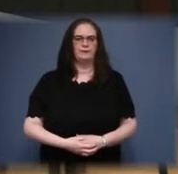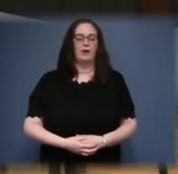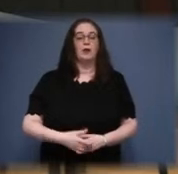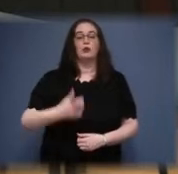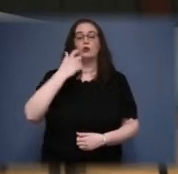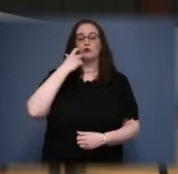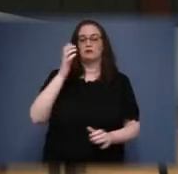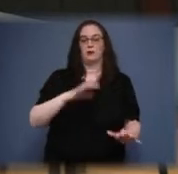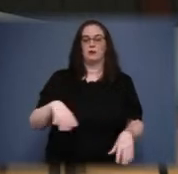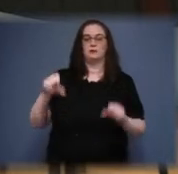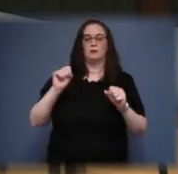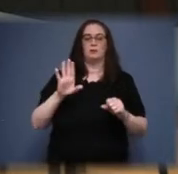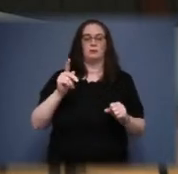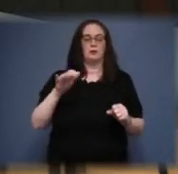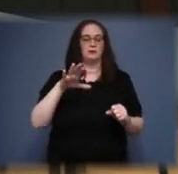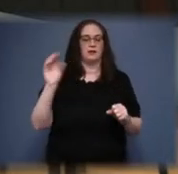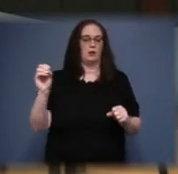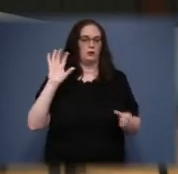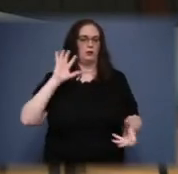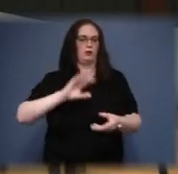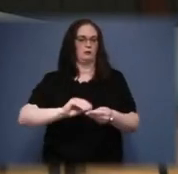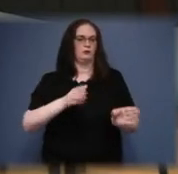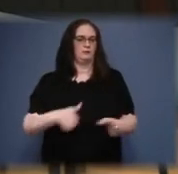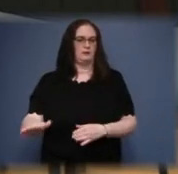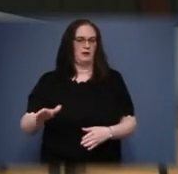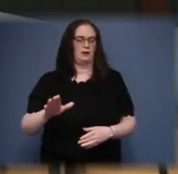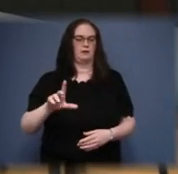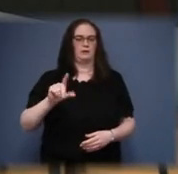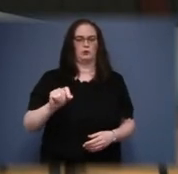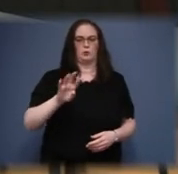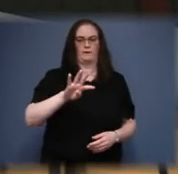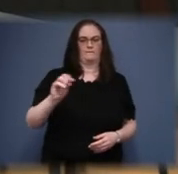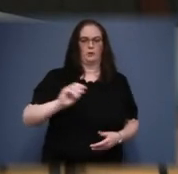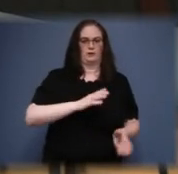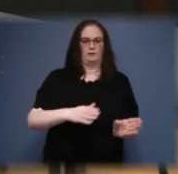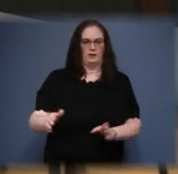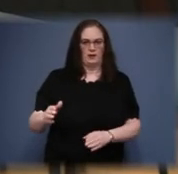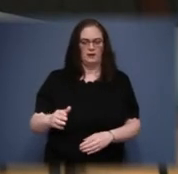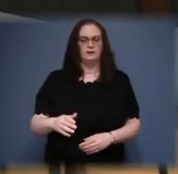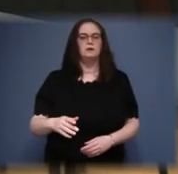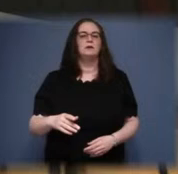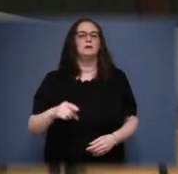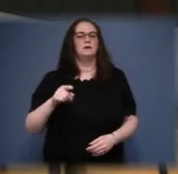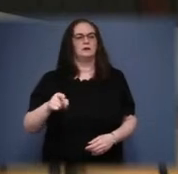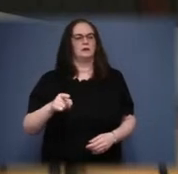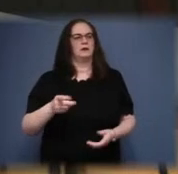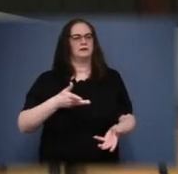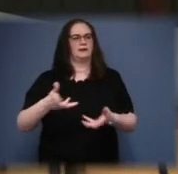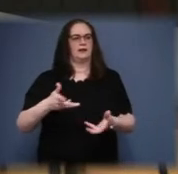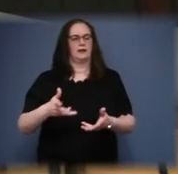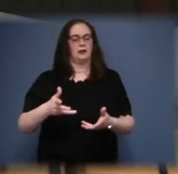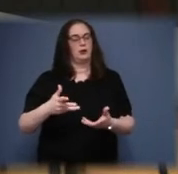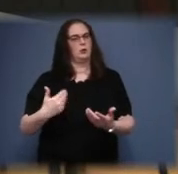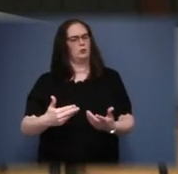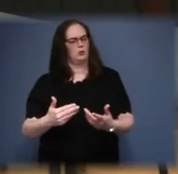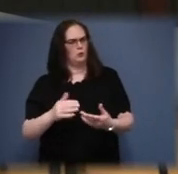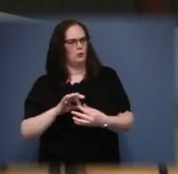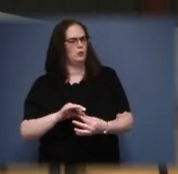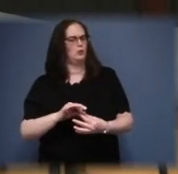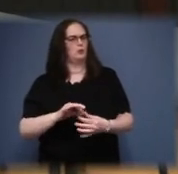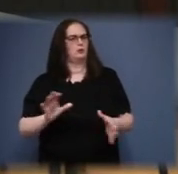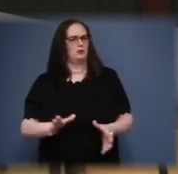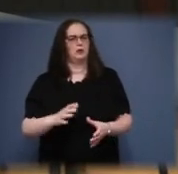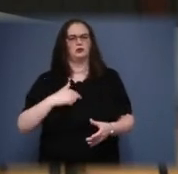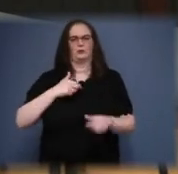recently adopted Bucks County Comprehensive Plan, the 2040 plan, is engaging and compelling. So we